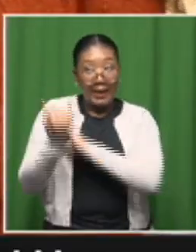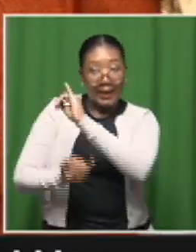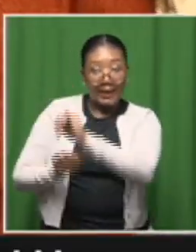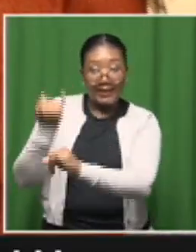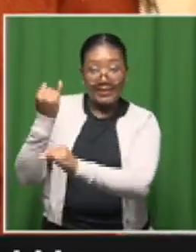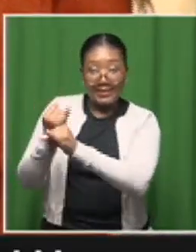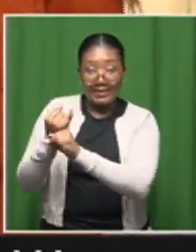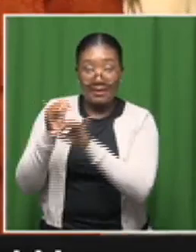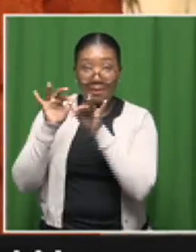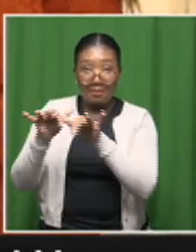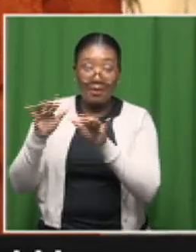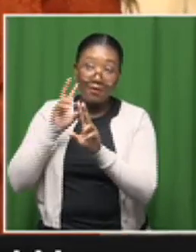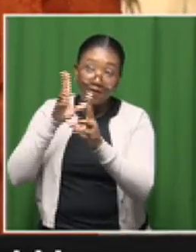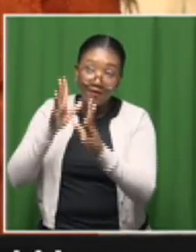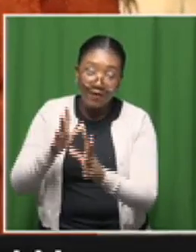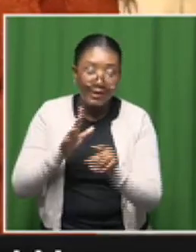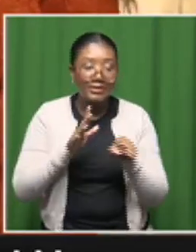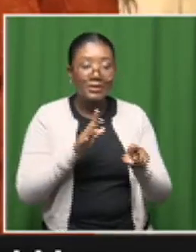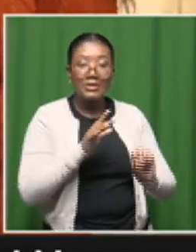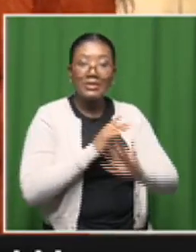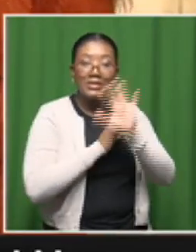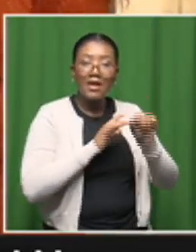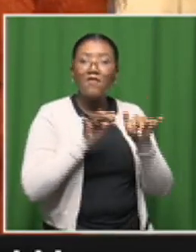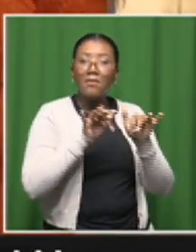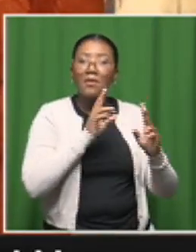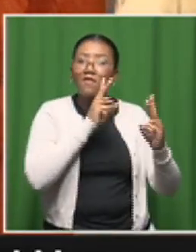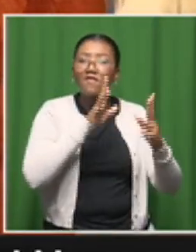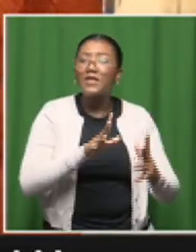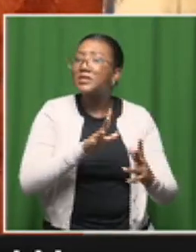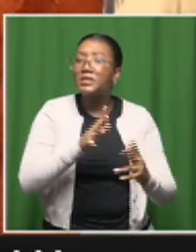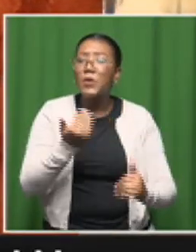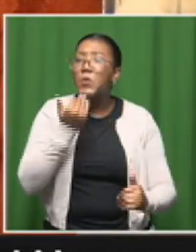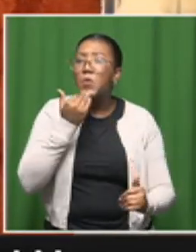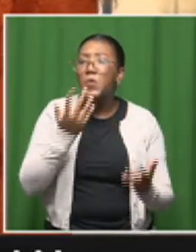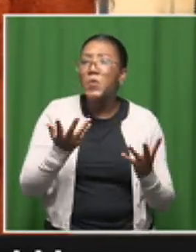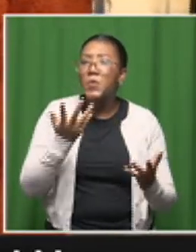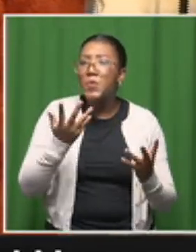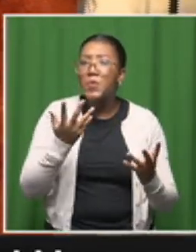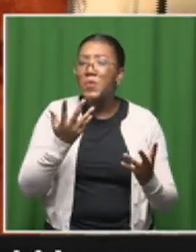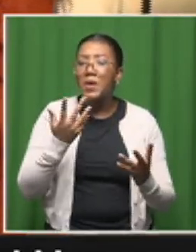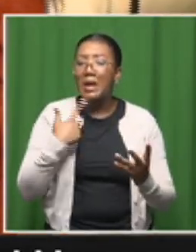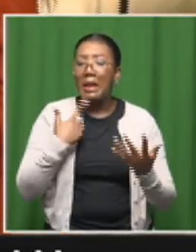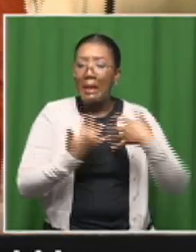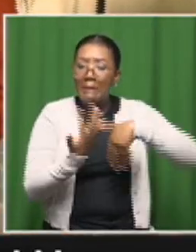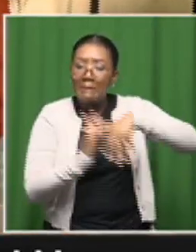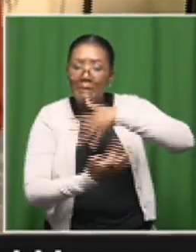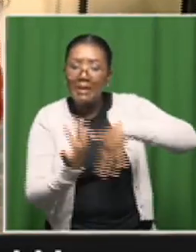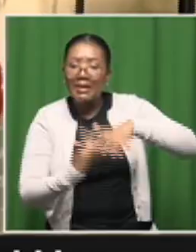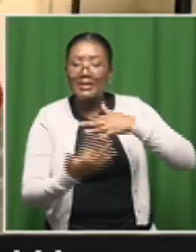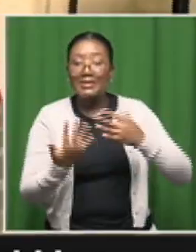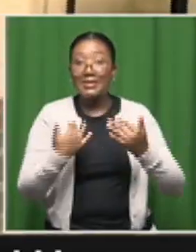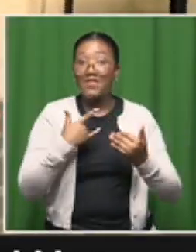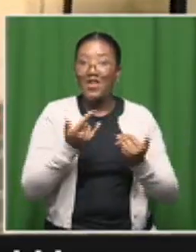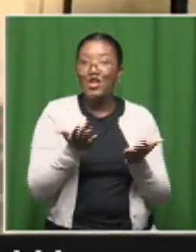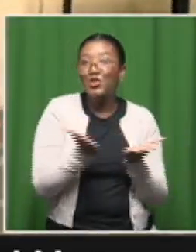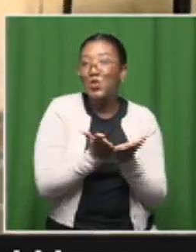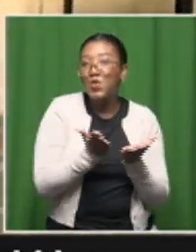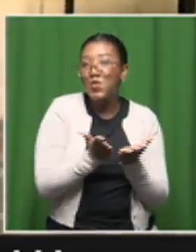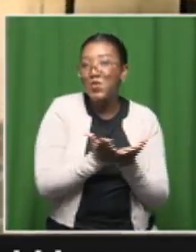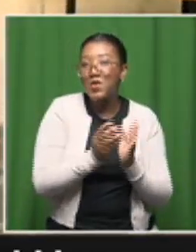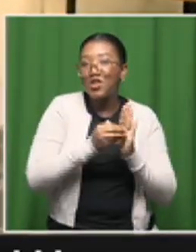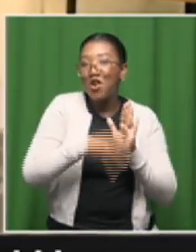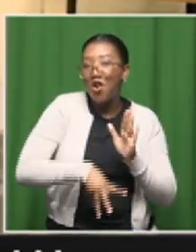local? The kind of people that come here? The kind of people come here, it's definitely a mix. There are lots of school groups that visit the castle,